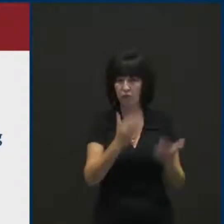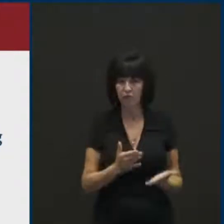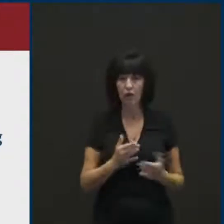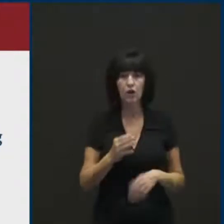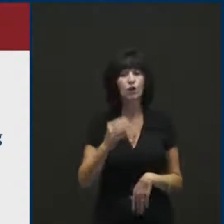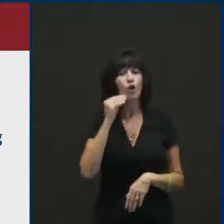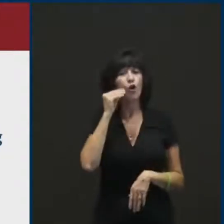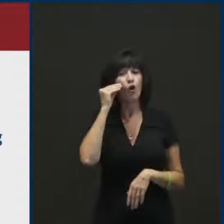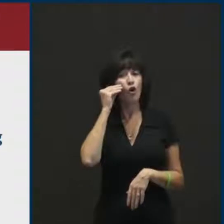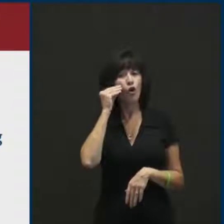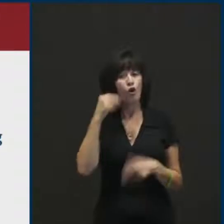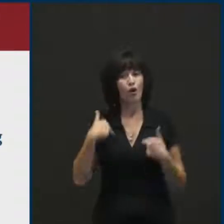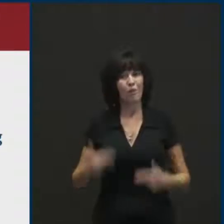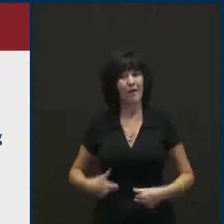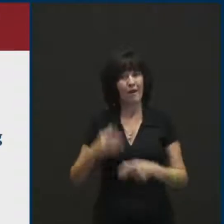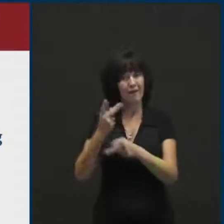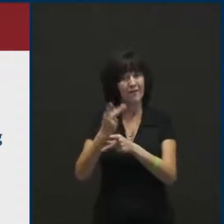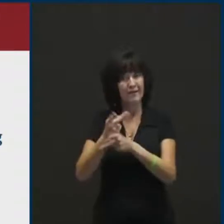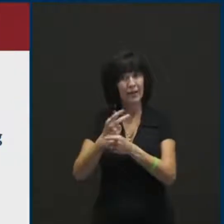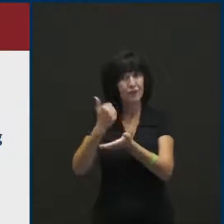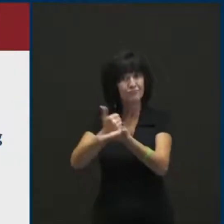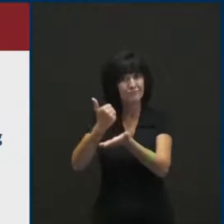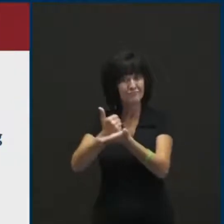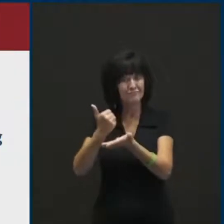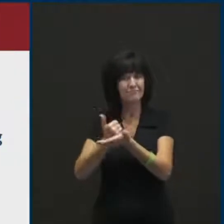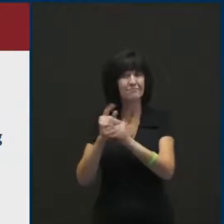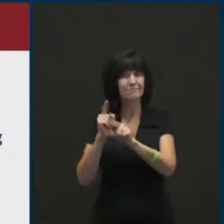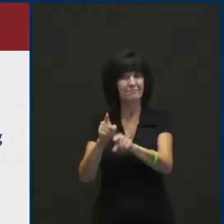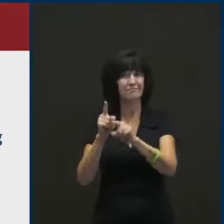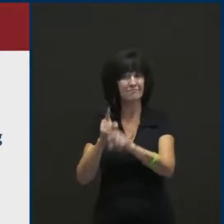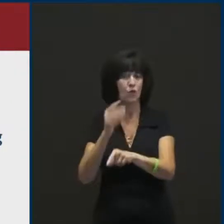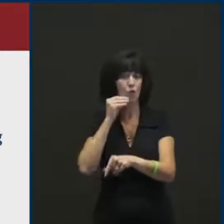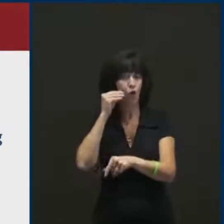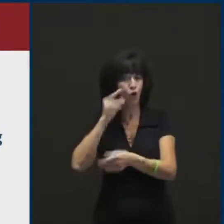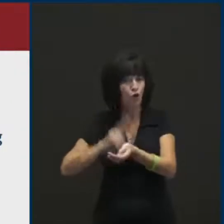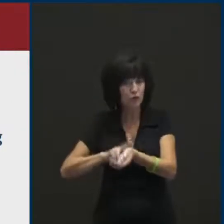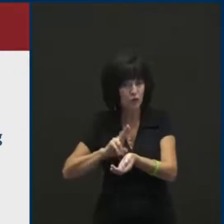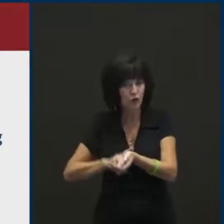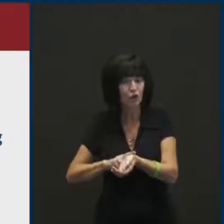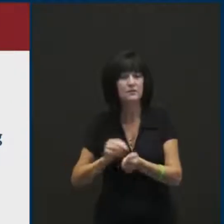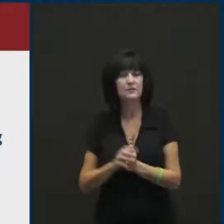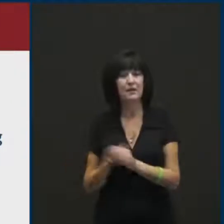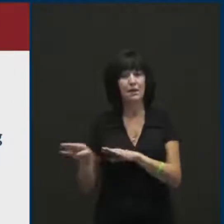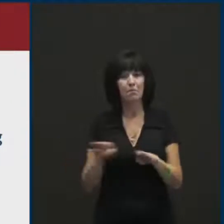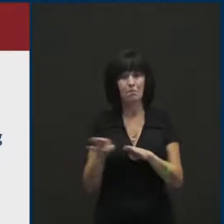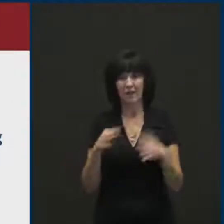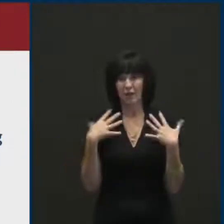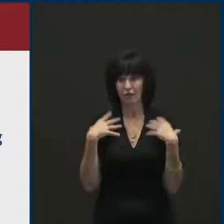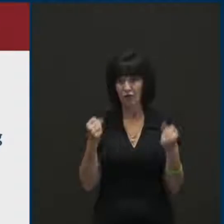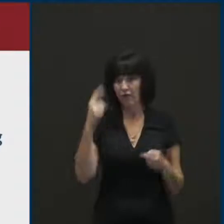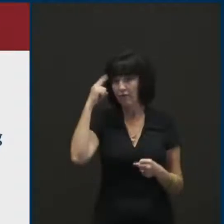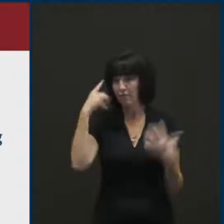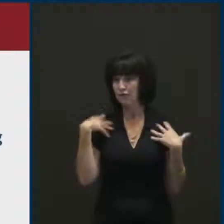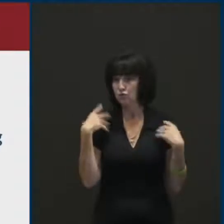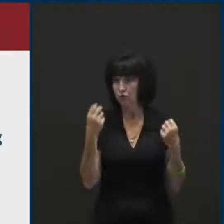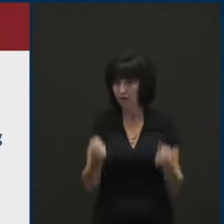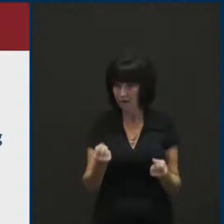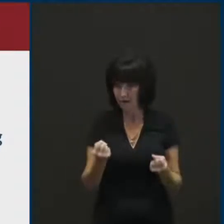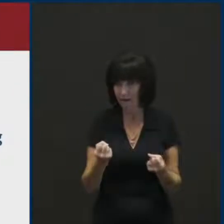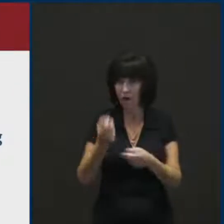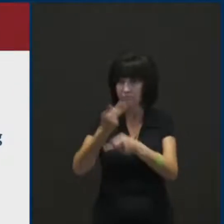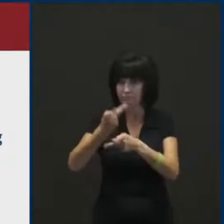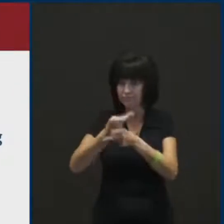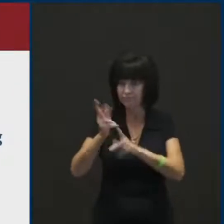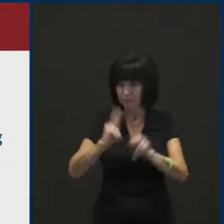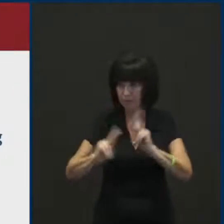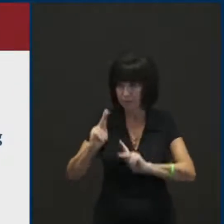agencies, nursing homes and assisted living, behavioral health and medical providers, hospital systems, again, as well as